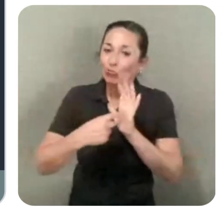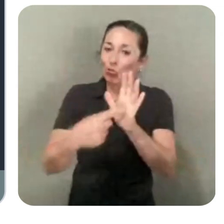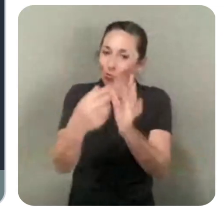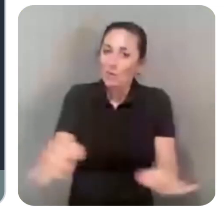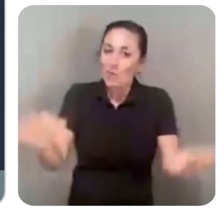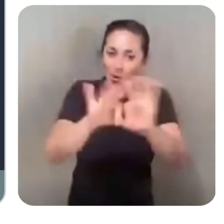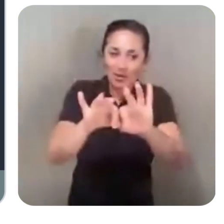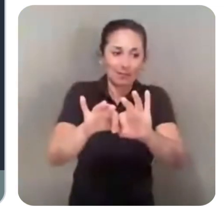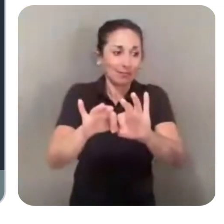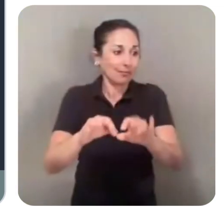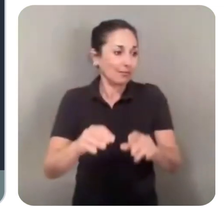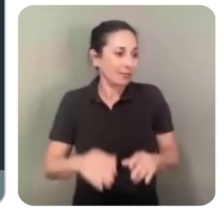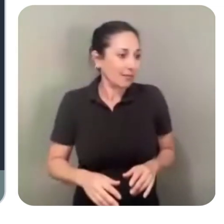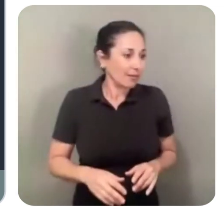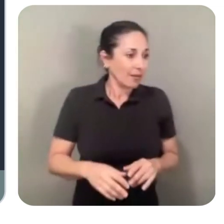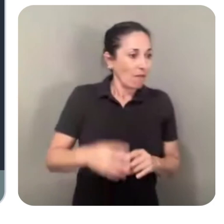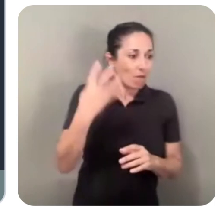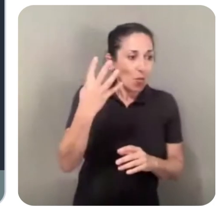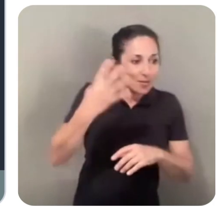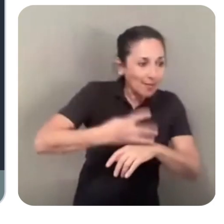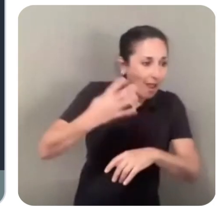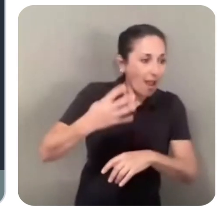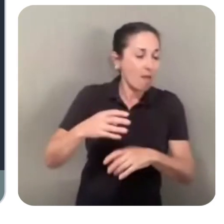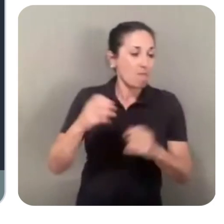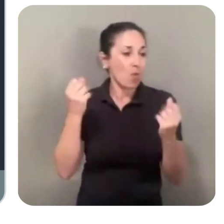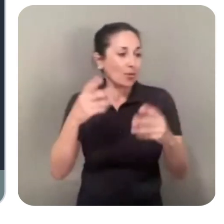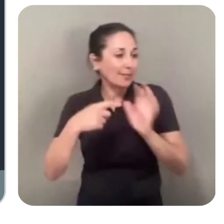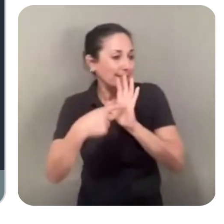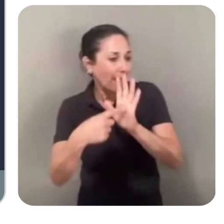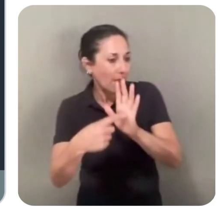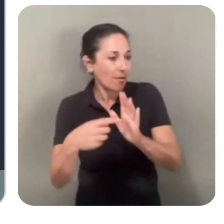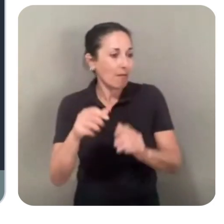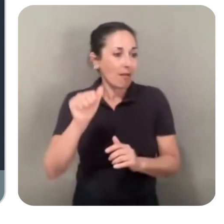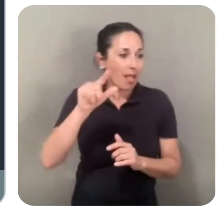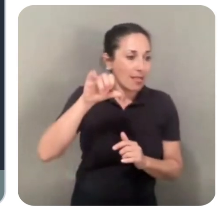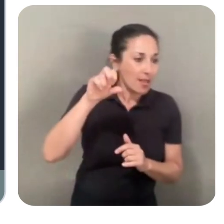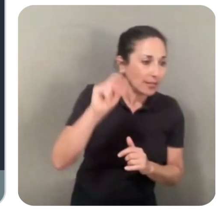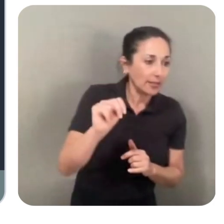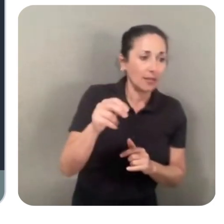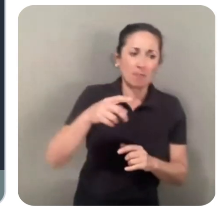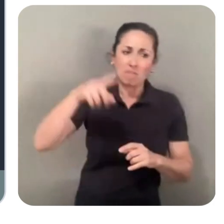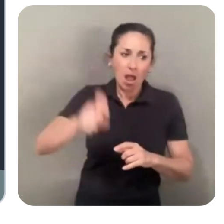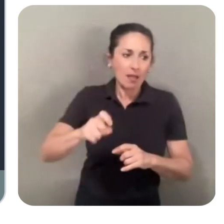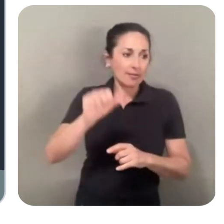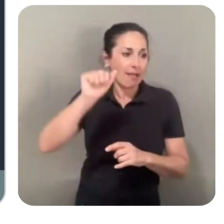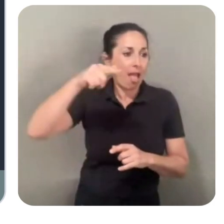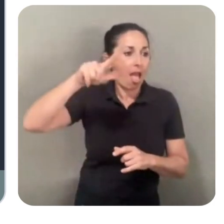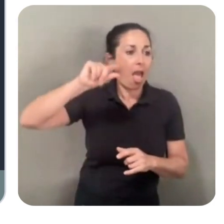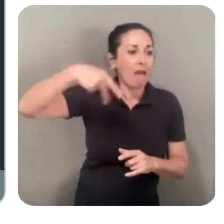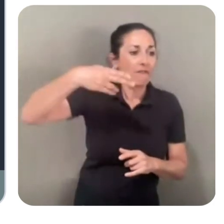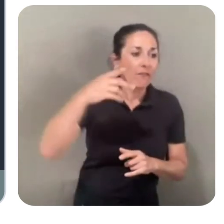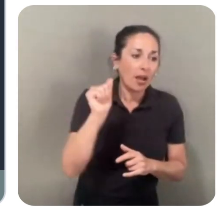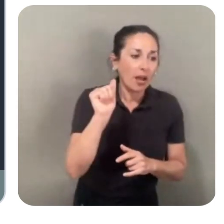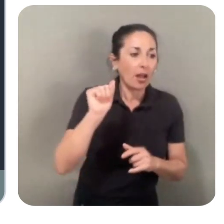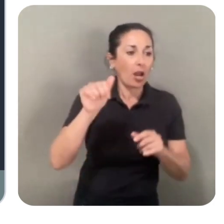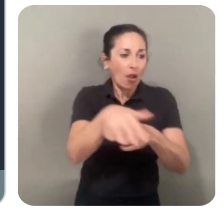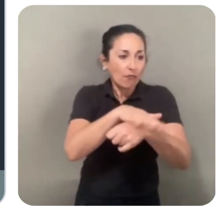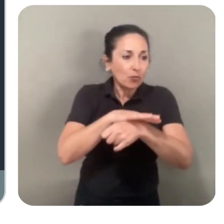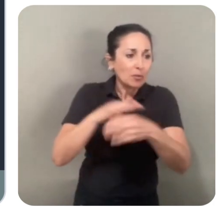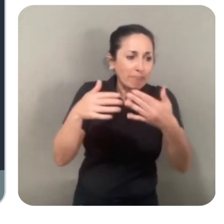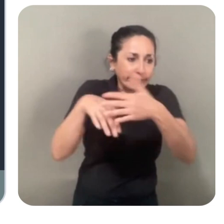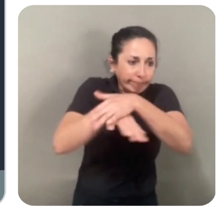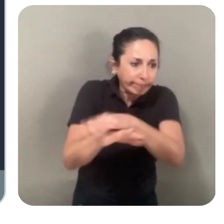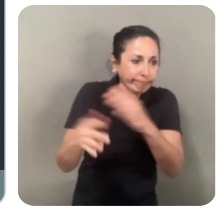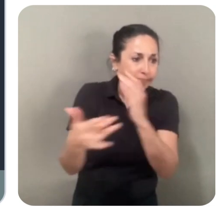4-time multi-sample anti-aliasing is a must. The alpha to coverage blend technique is essential. Particles and animations